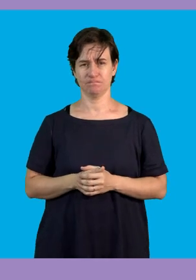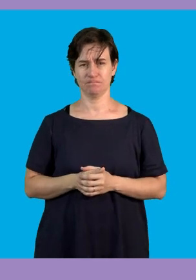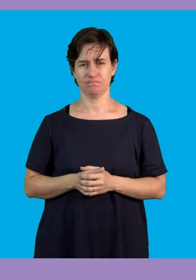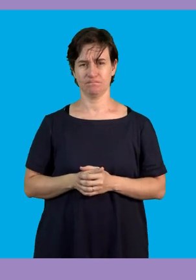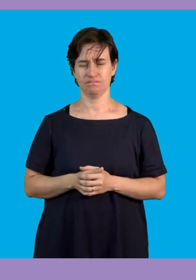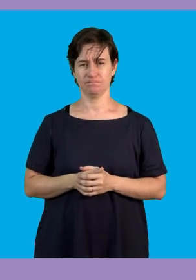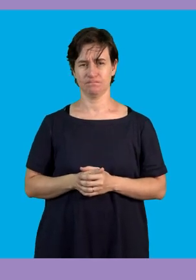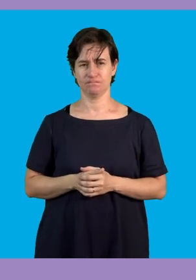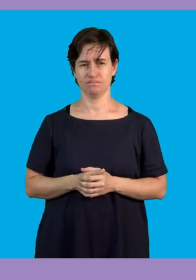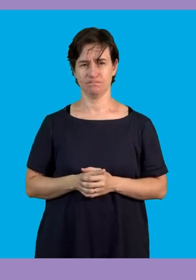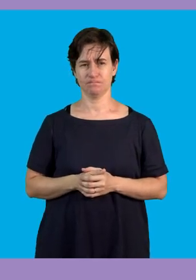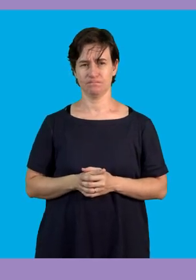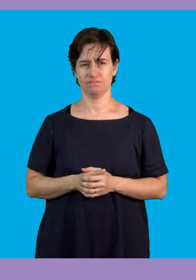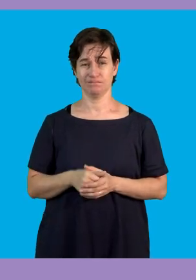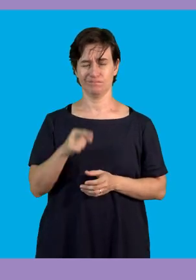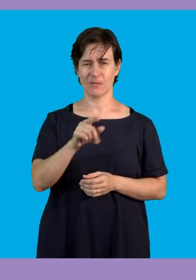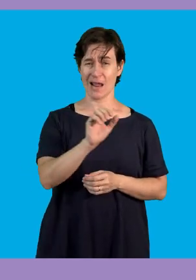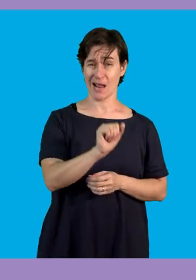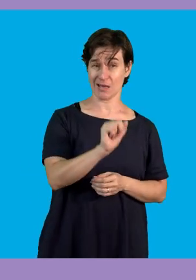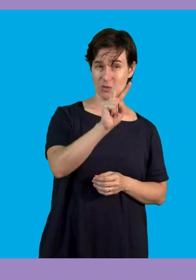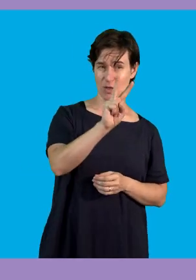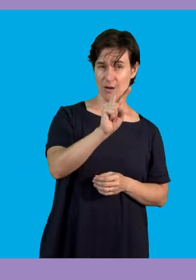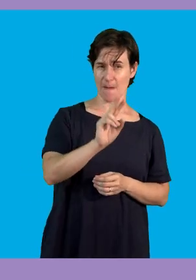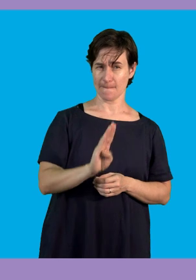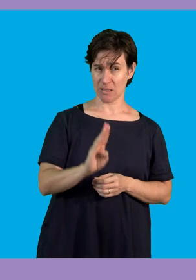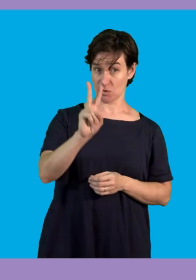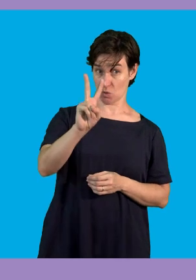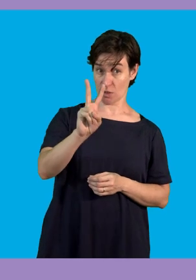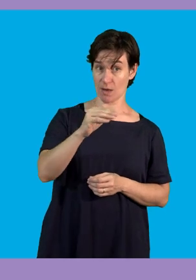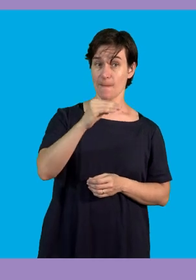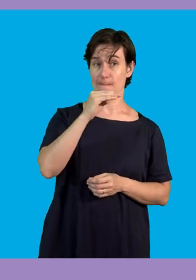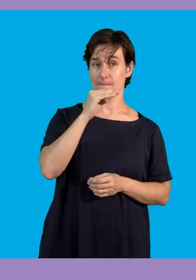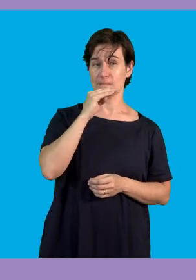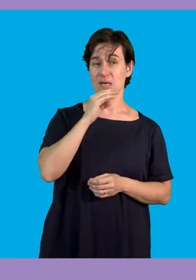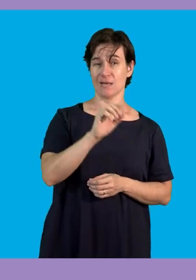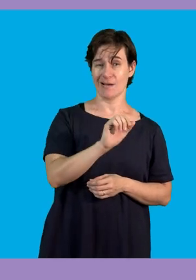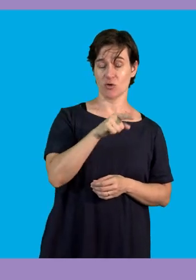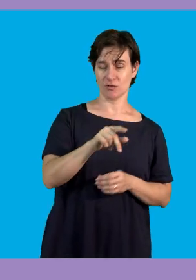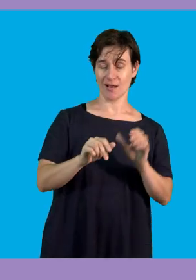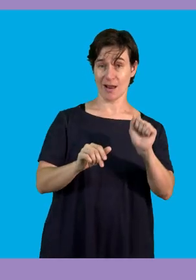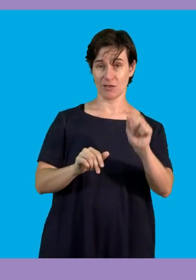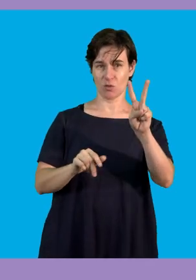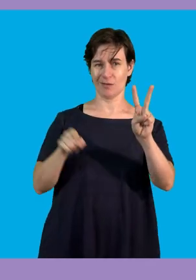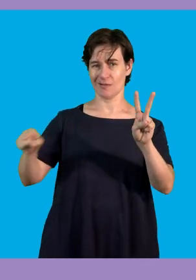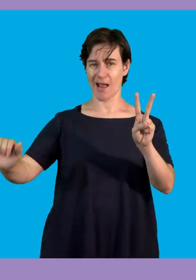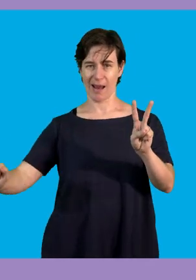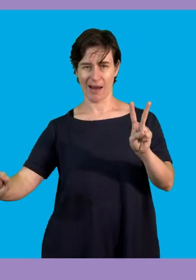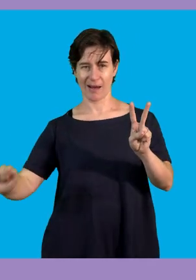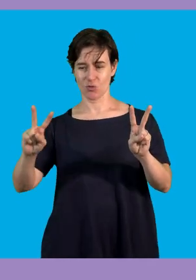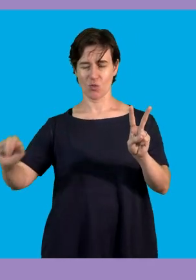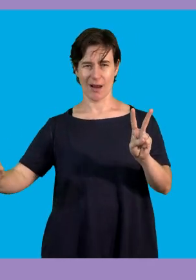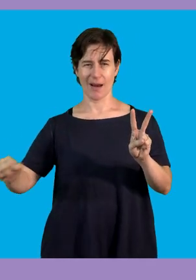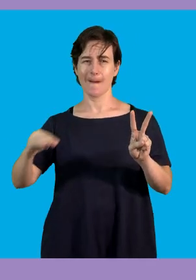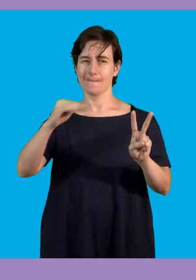and a squared and a would be a to the exponent 3. Remember, when we